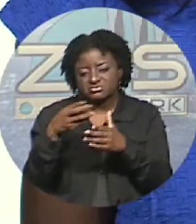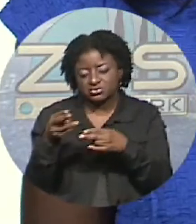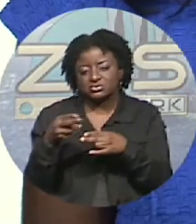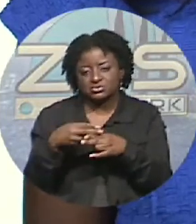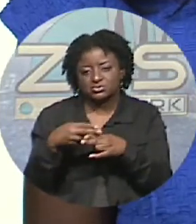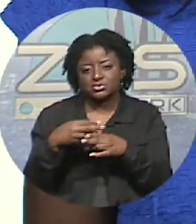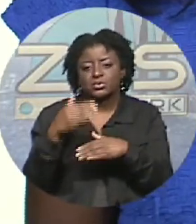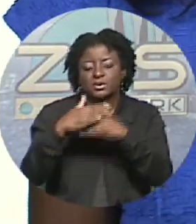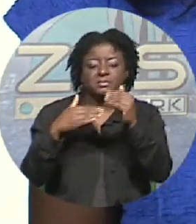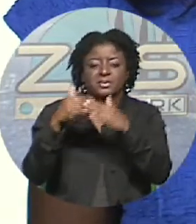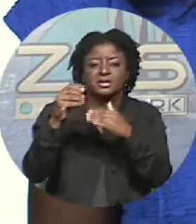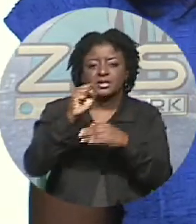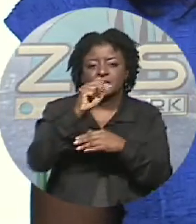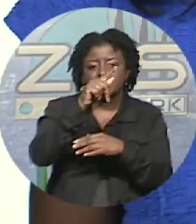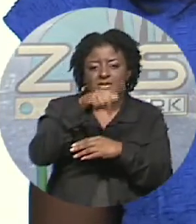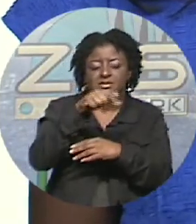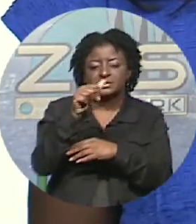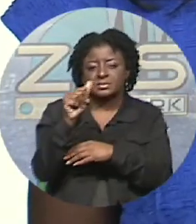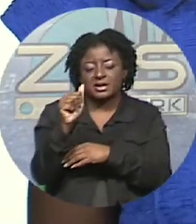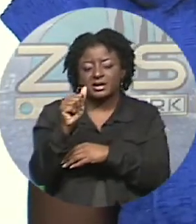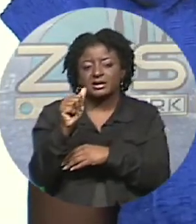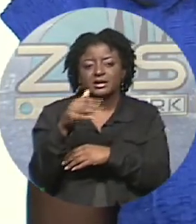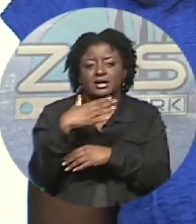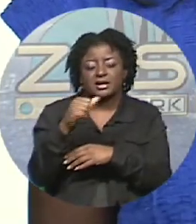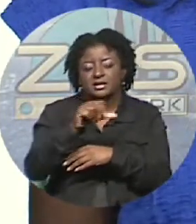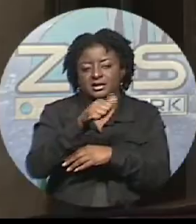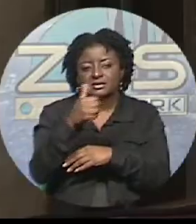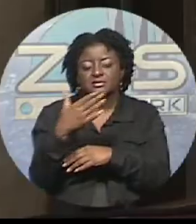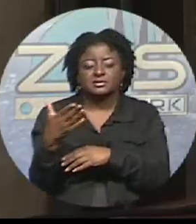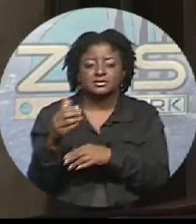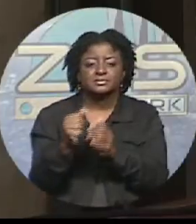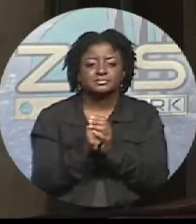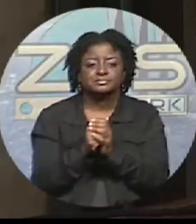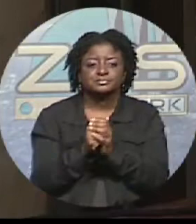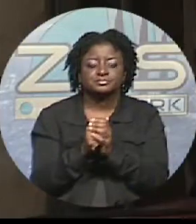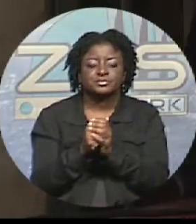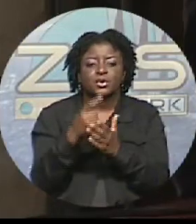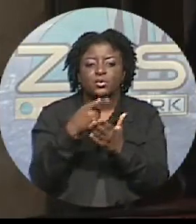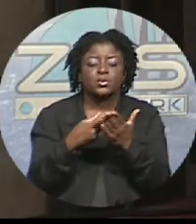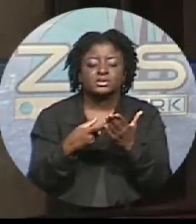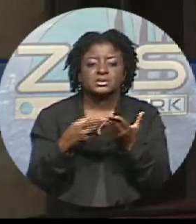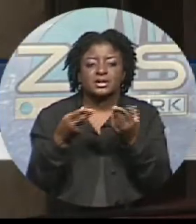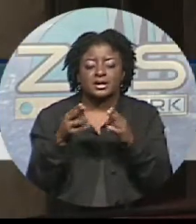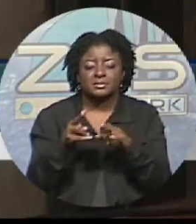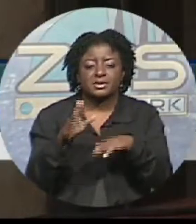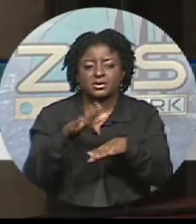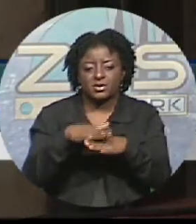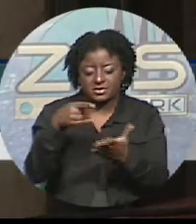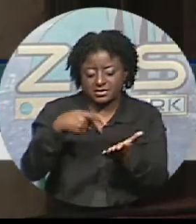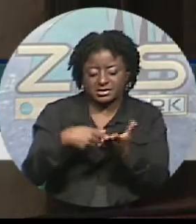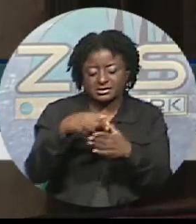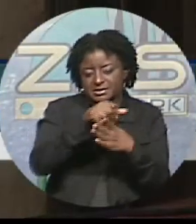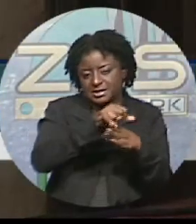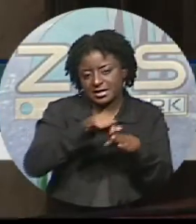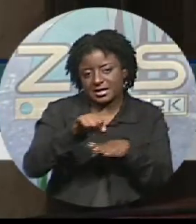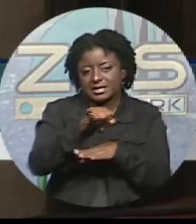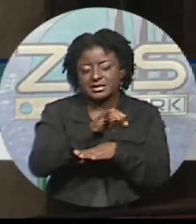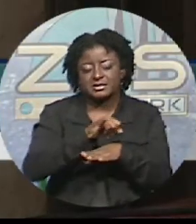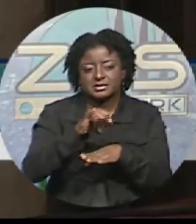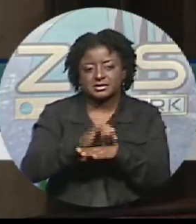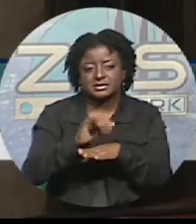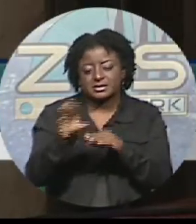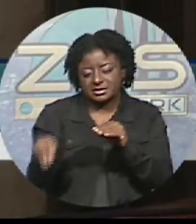waterfront suites accommodations. What we have happening on this island is the addition of